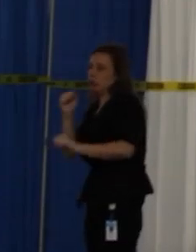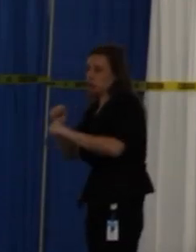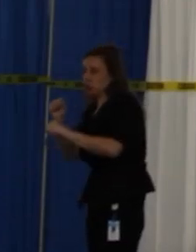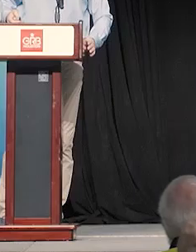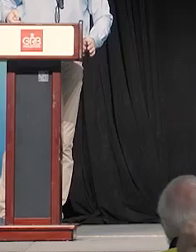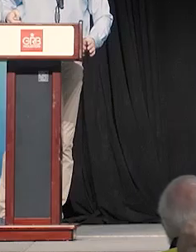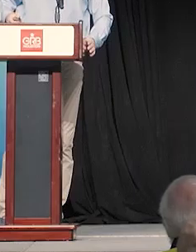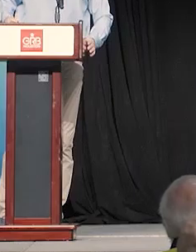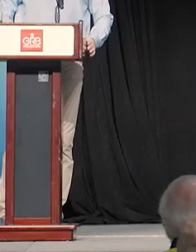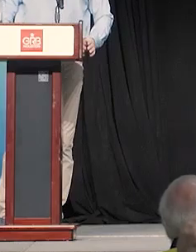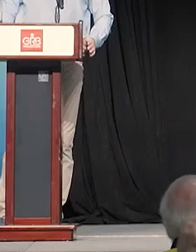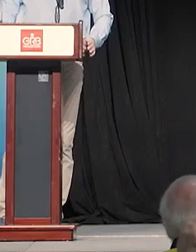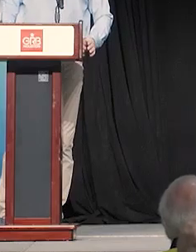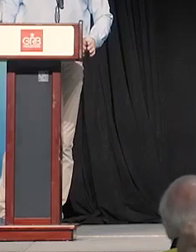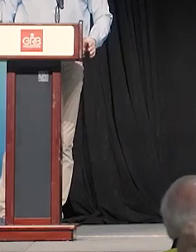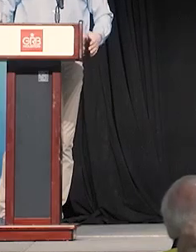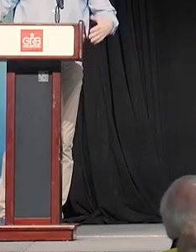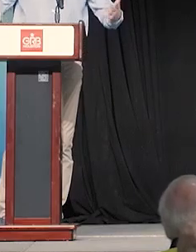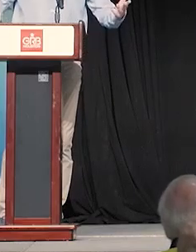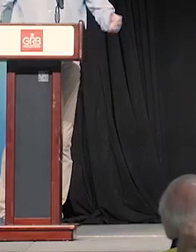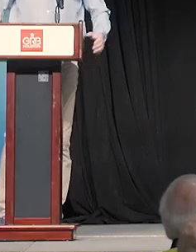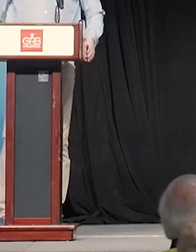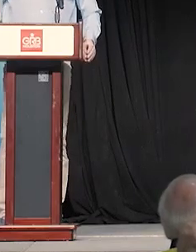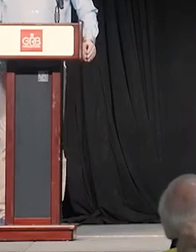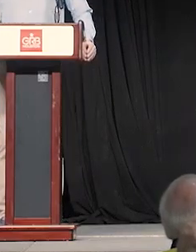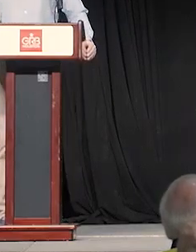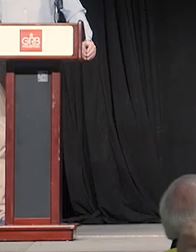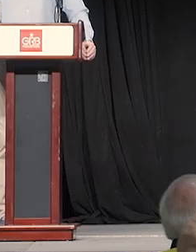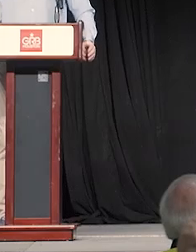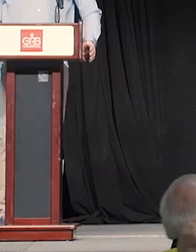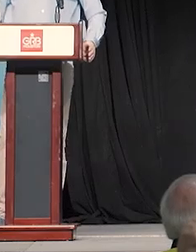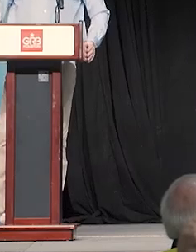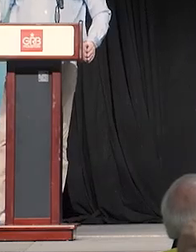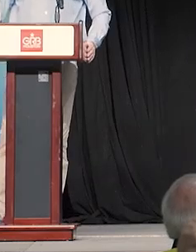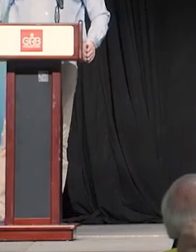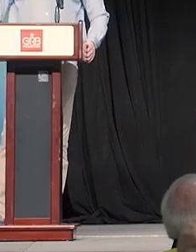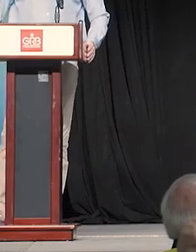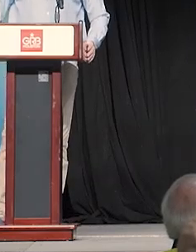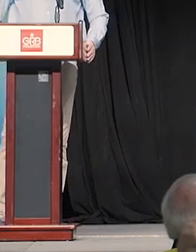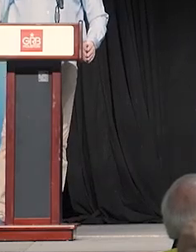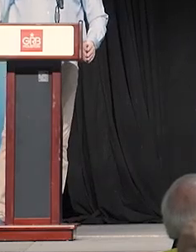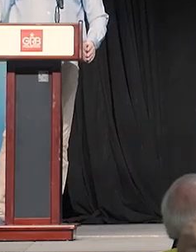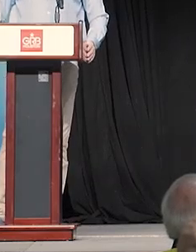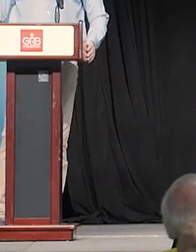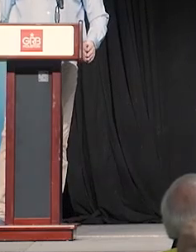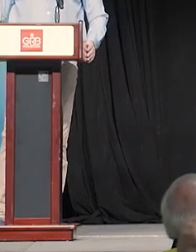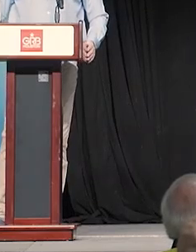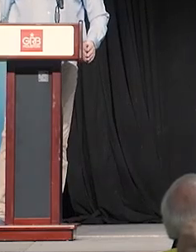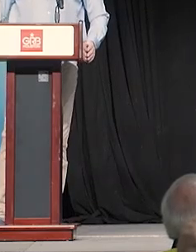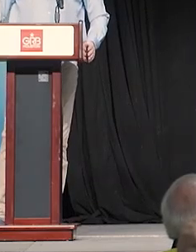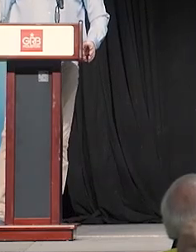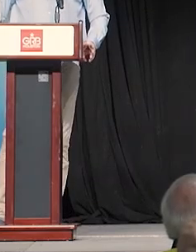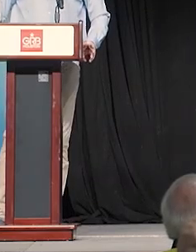potential of our hurricanes. And so I, as a science person, was working with a team at the National Hurricane